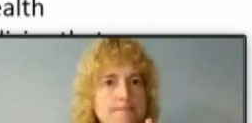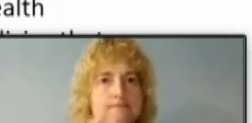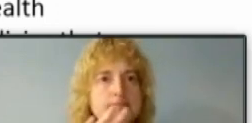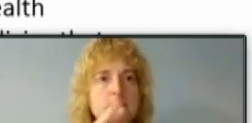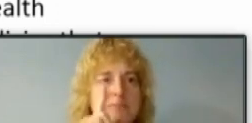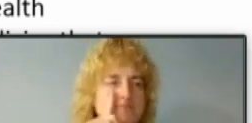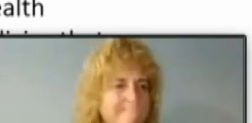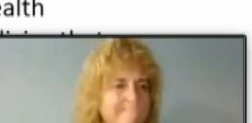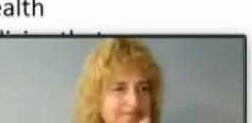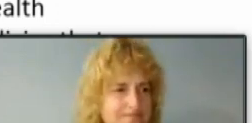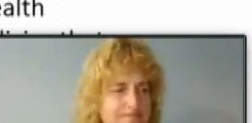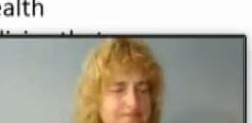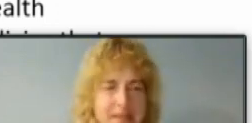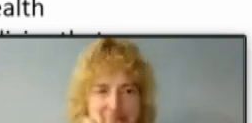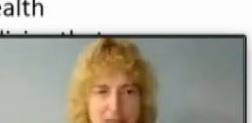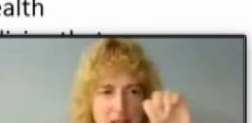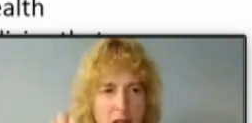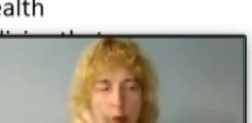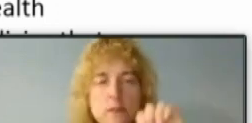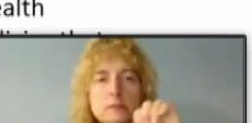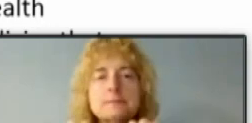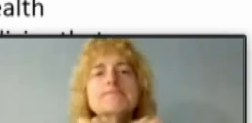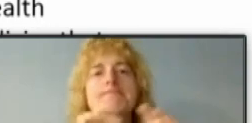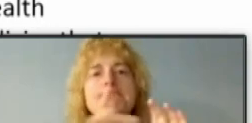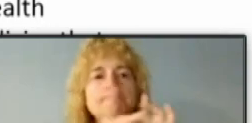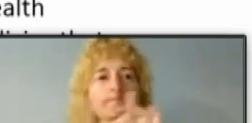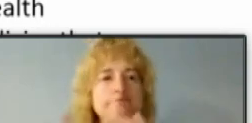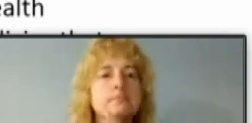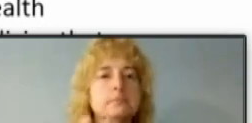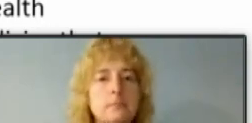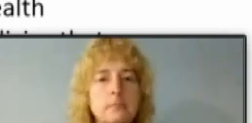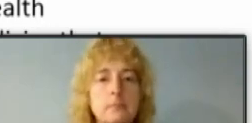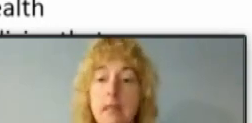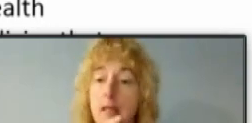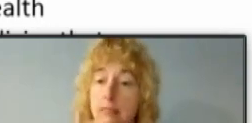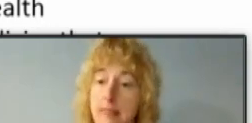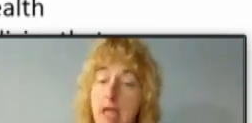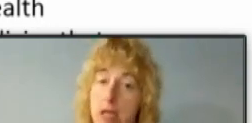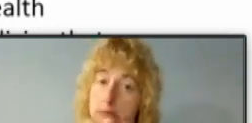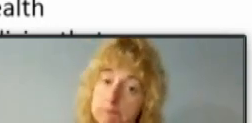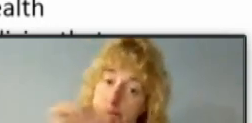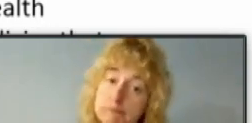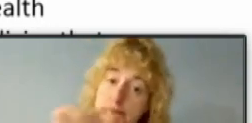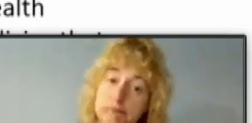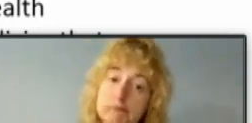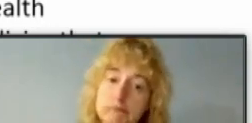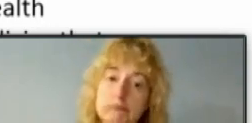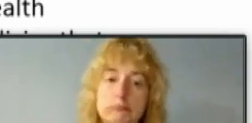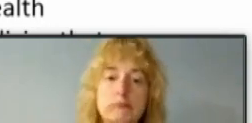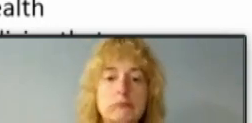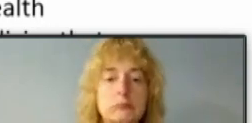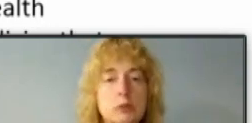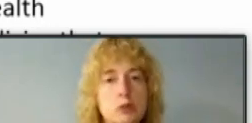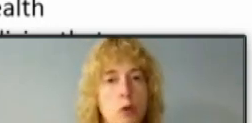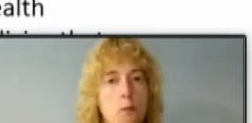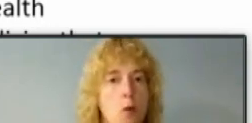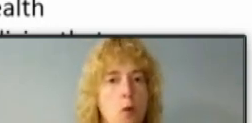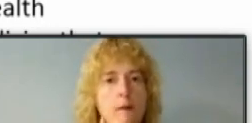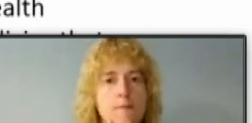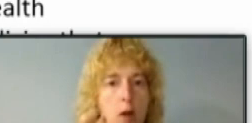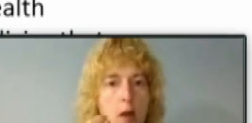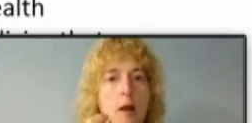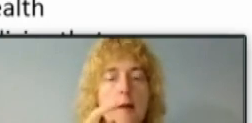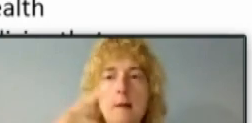and evaluation. This work is in part supported by the